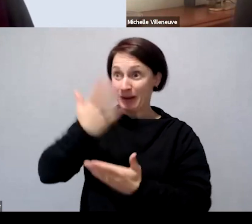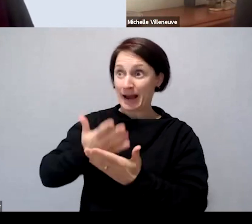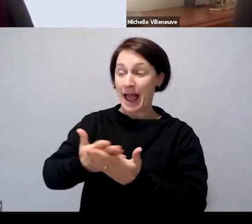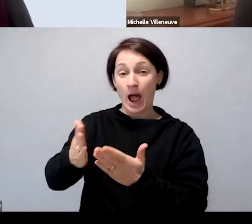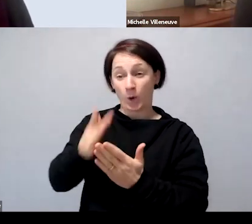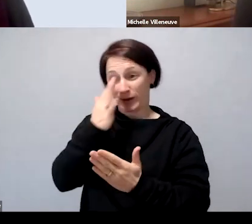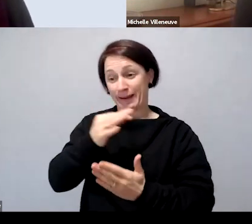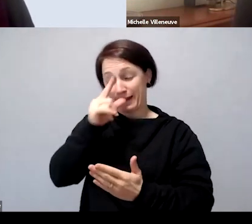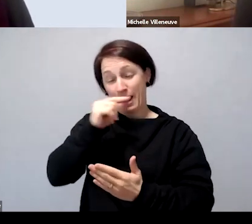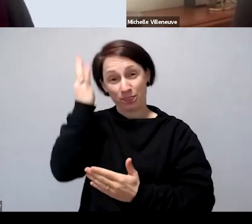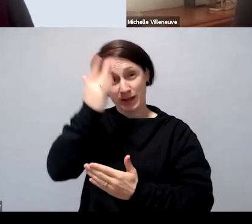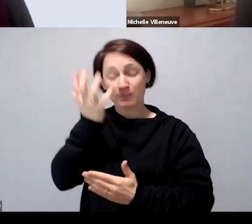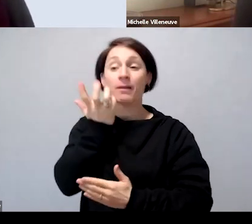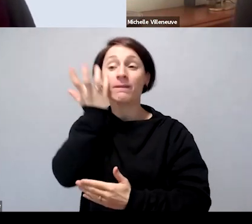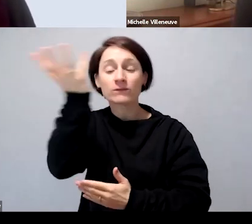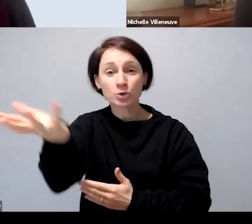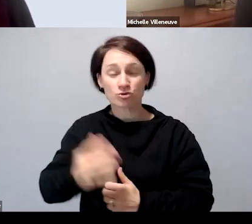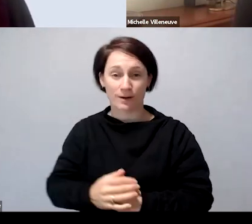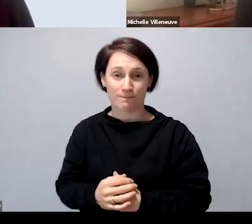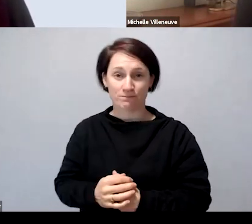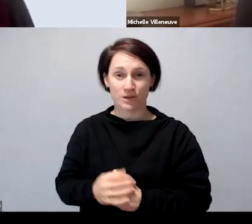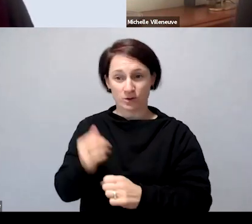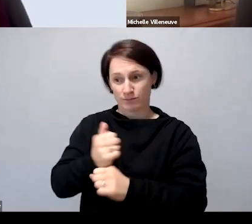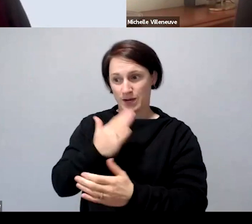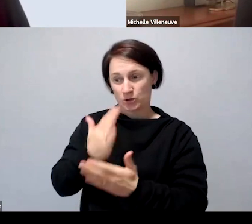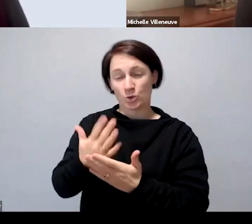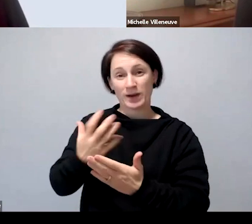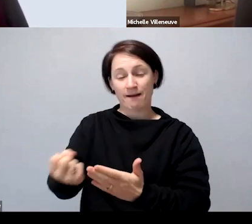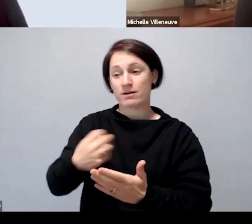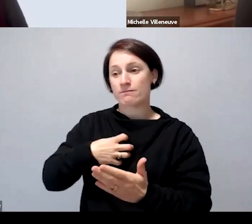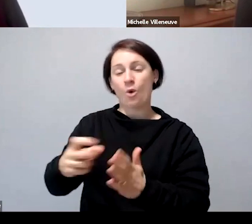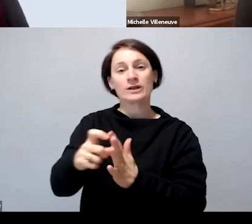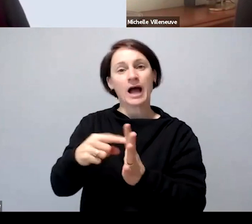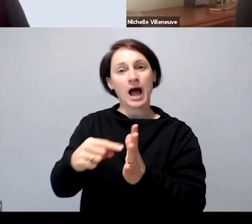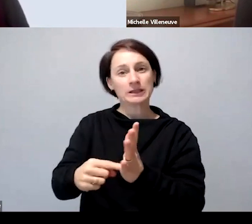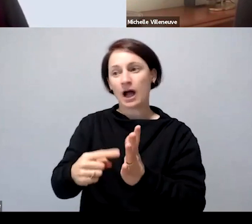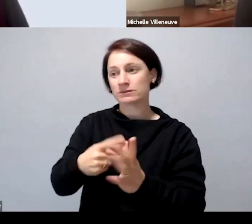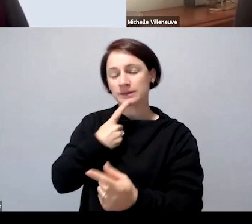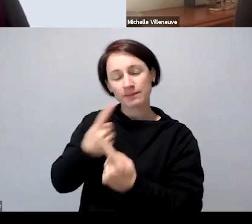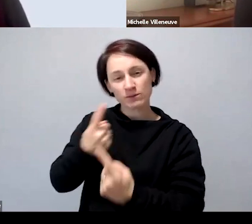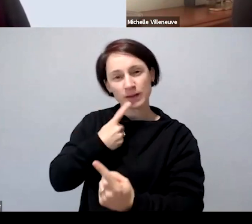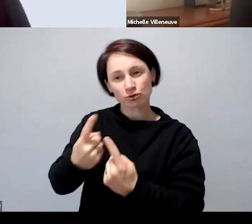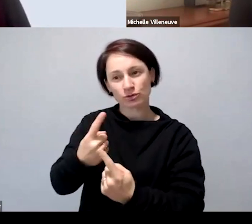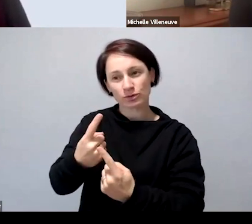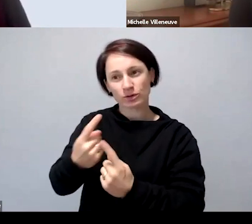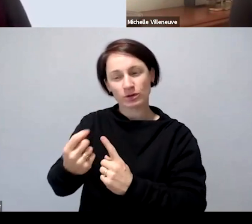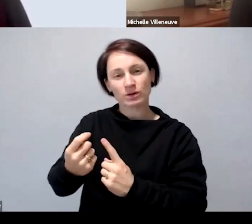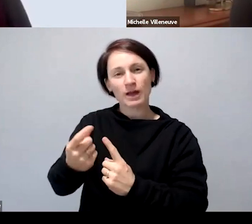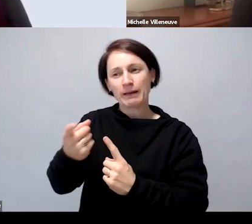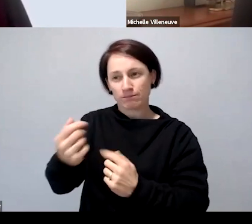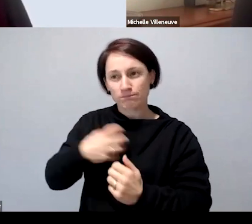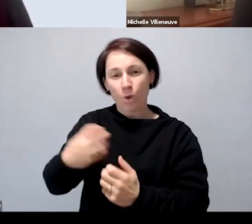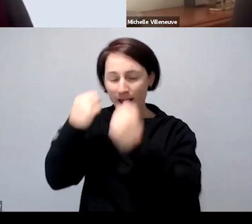the future focused on building data-informed evidence of how this operates, the impact that it makes